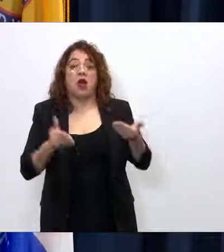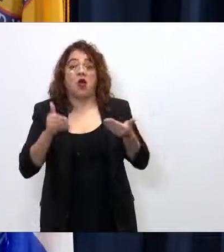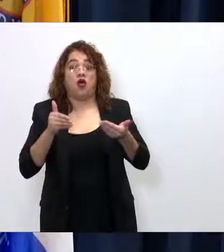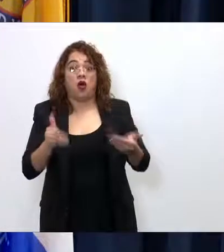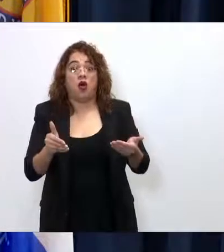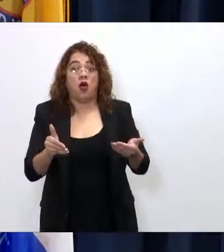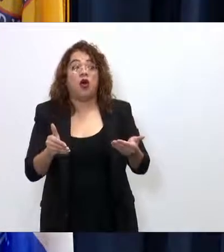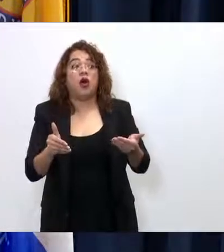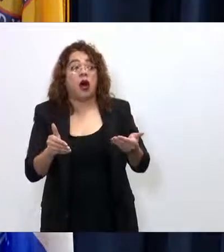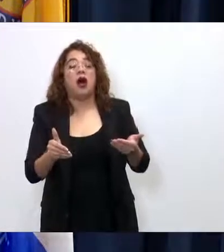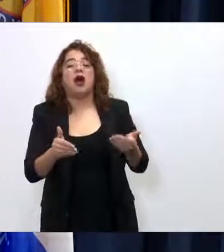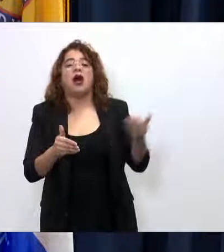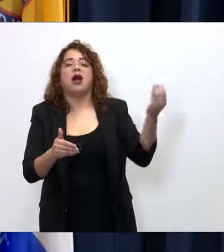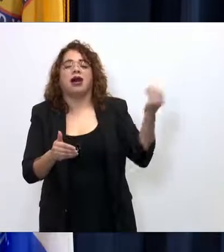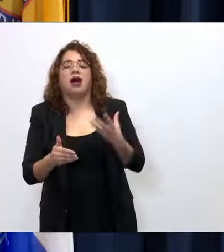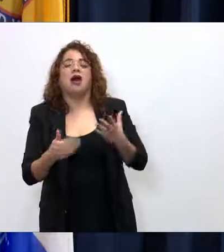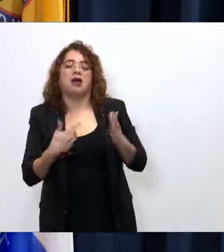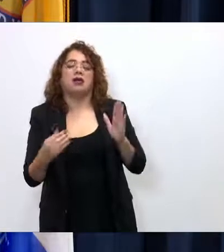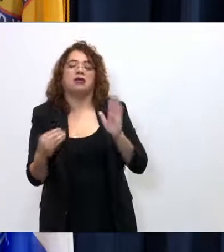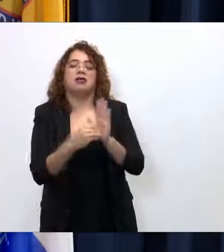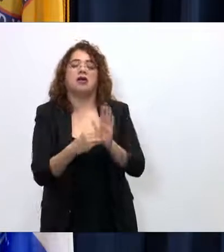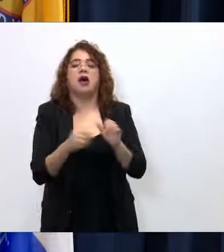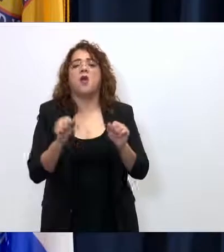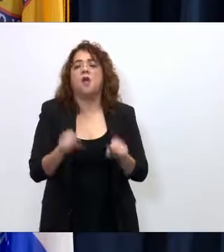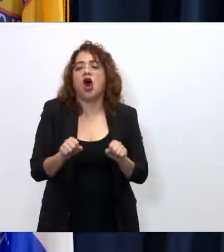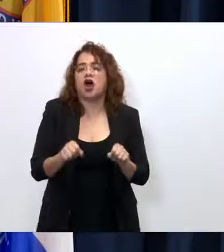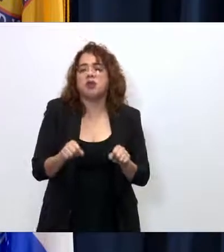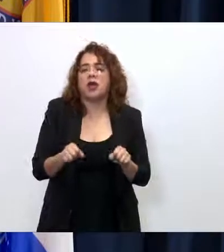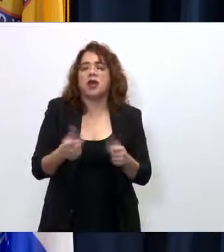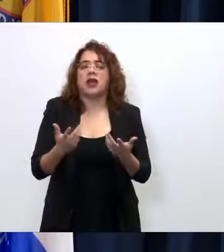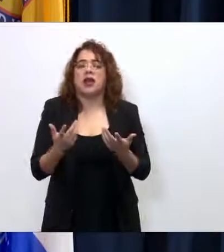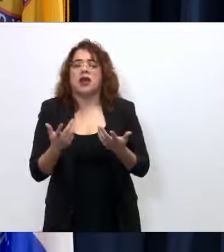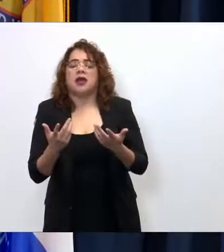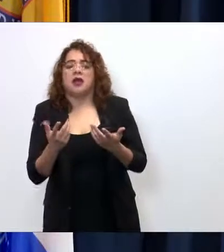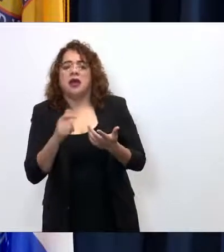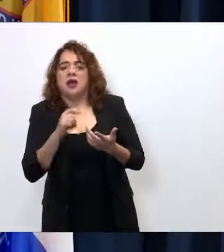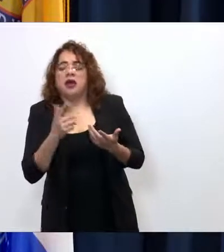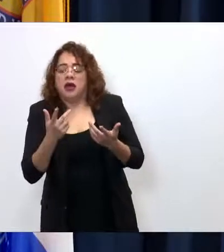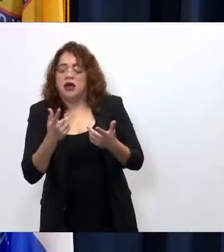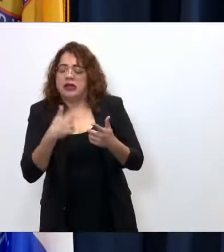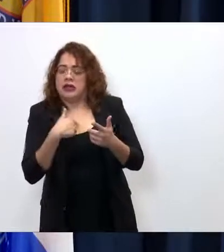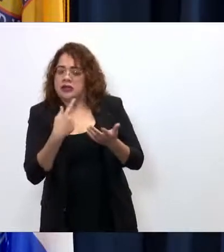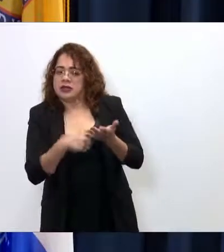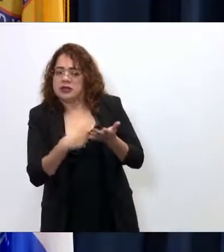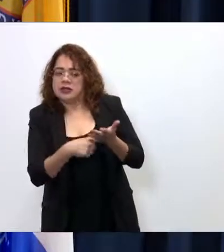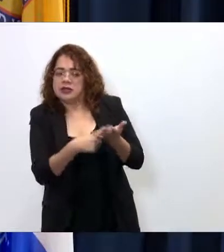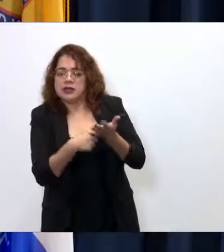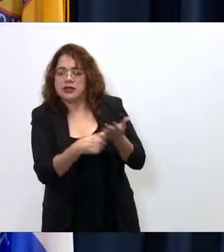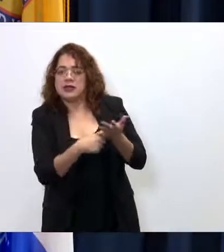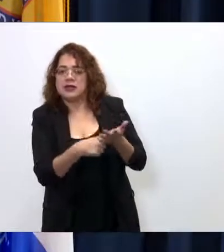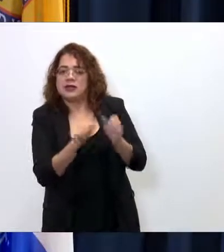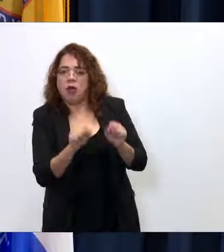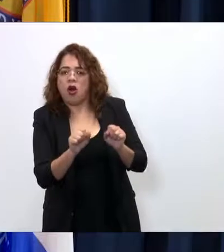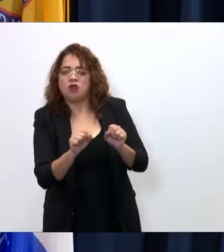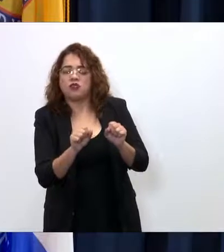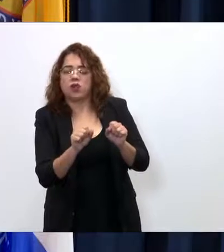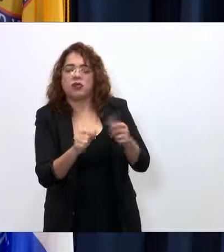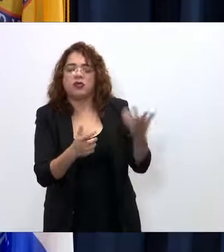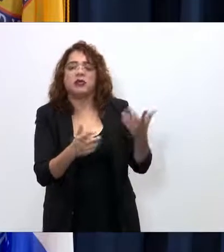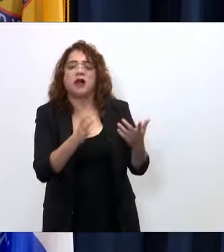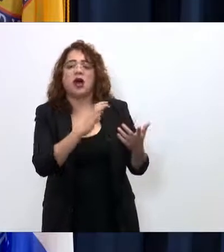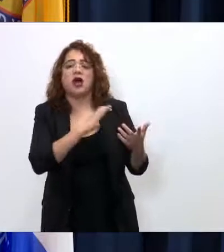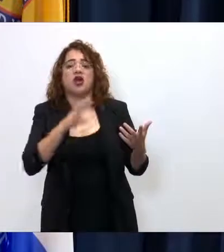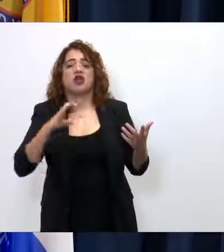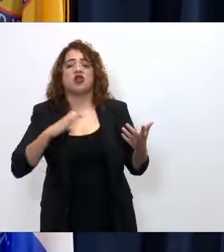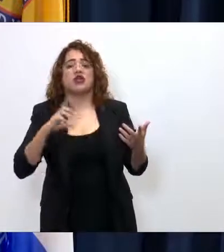heard that it was a possibility. We knew that we were in the mix, but we did not hear officially. And the congressional